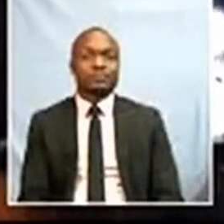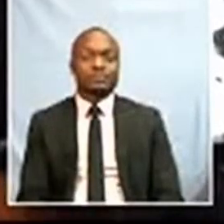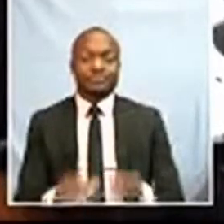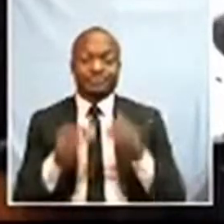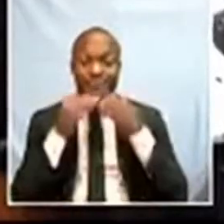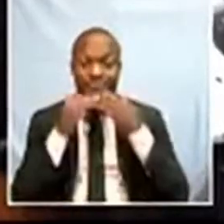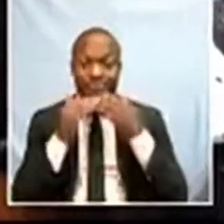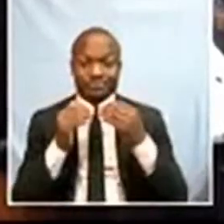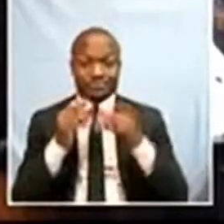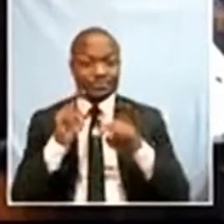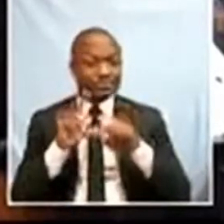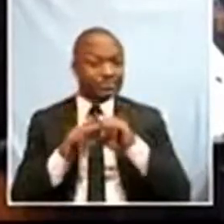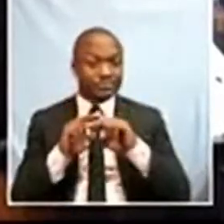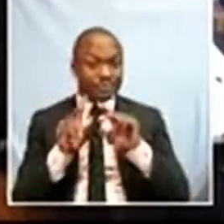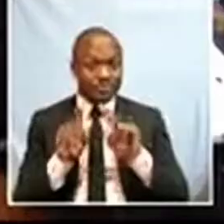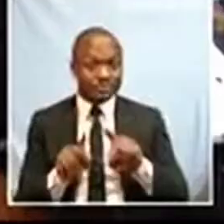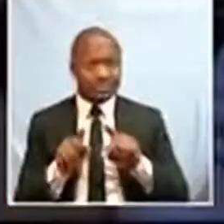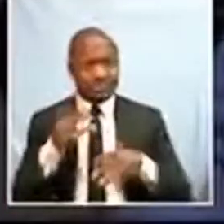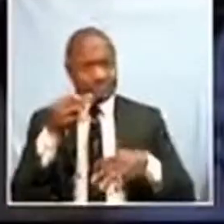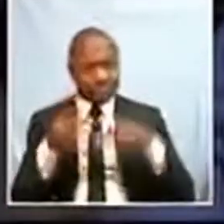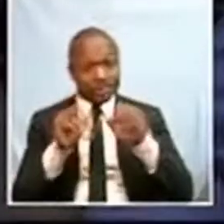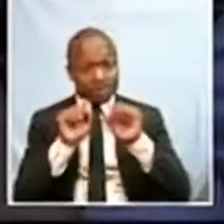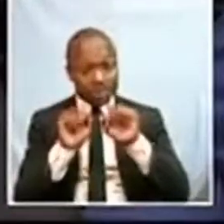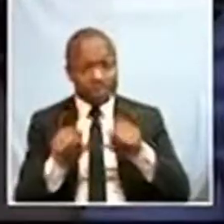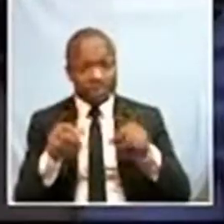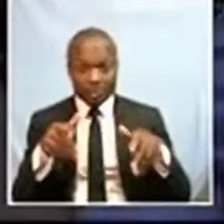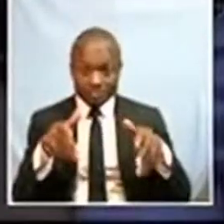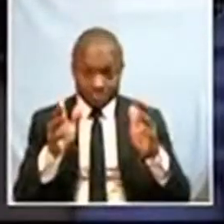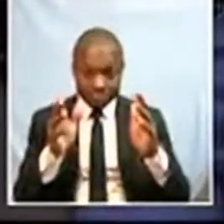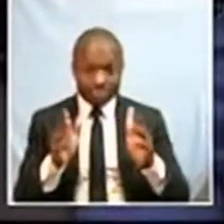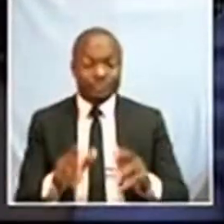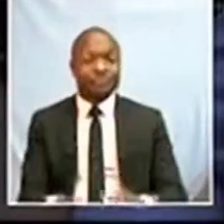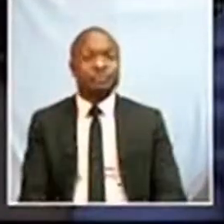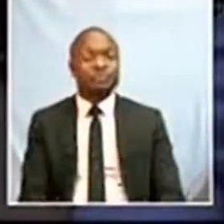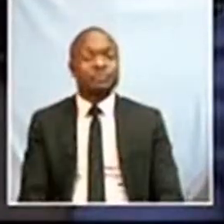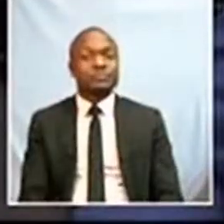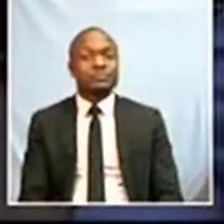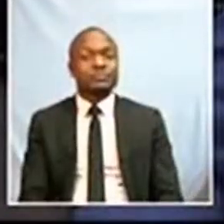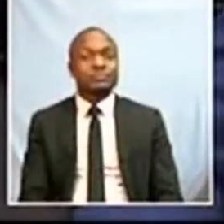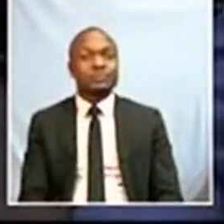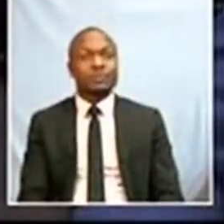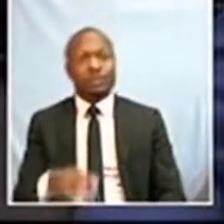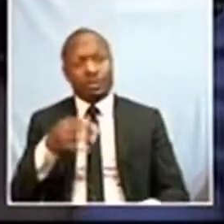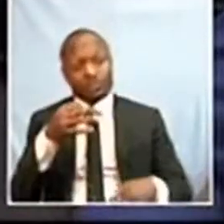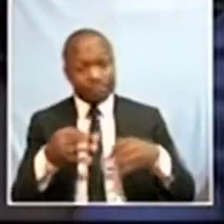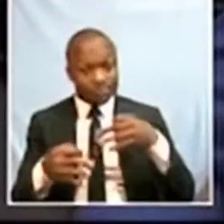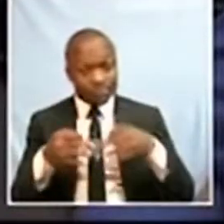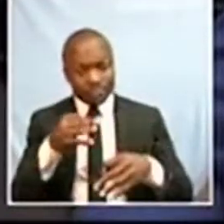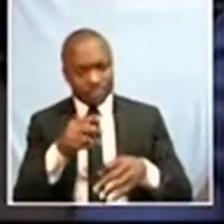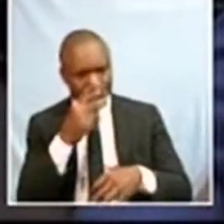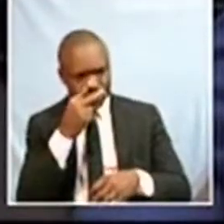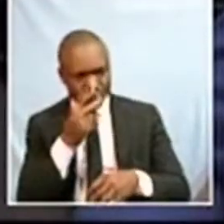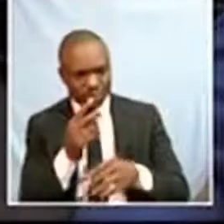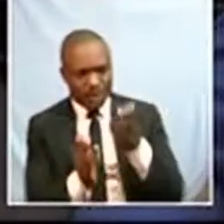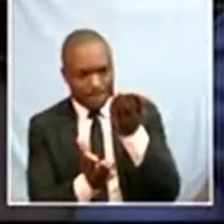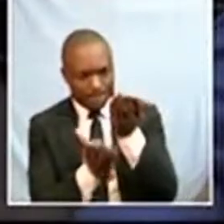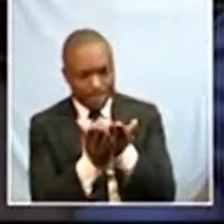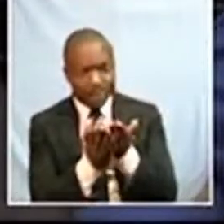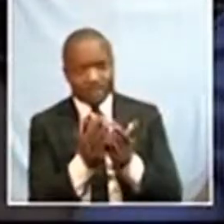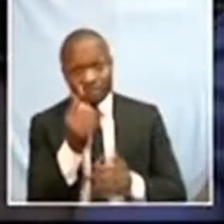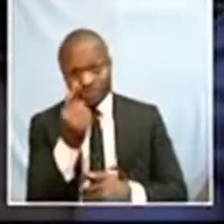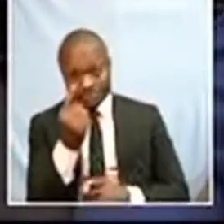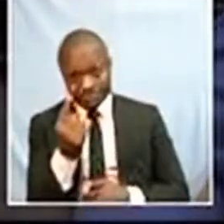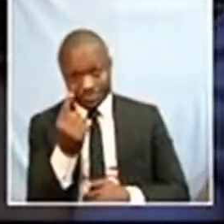Thank you, Chair. If I may be allowed, Chair, if you look at Appendix